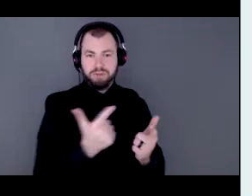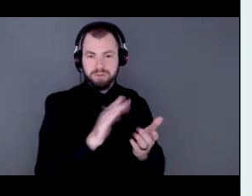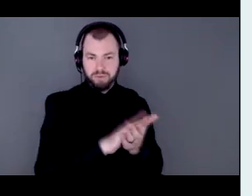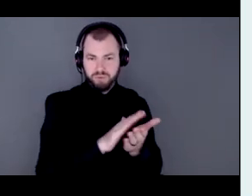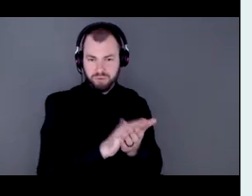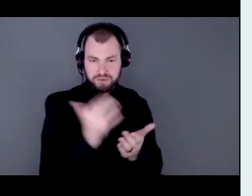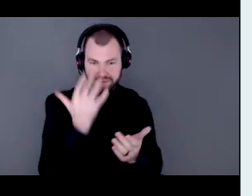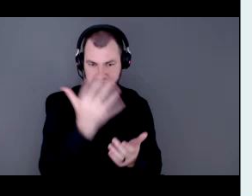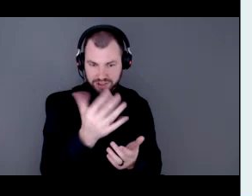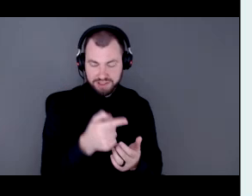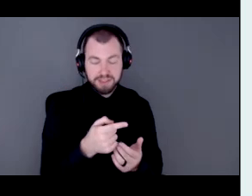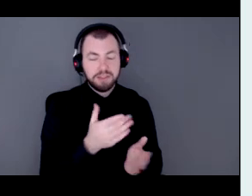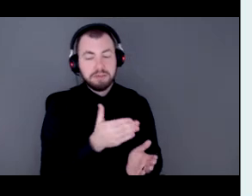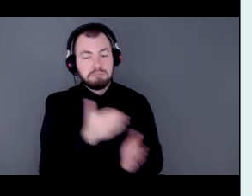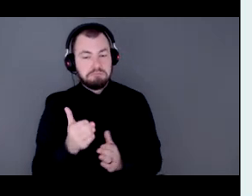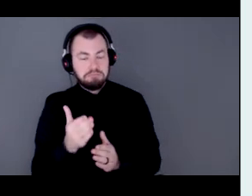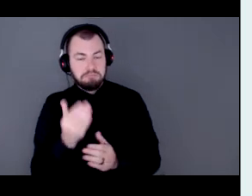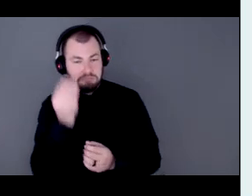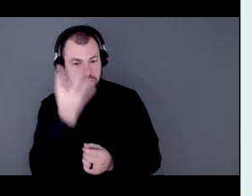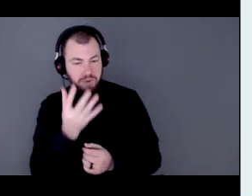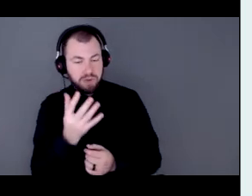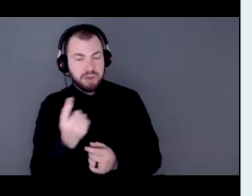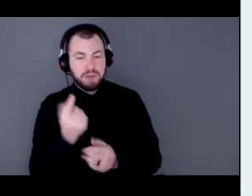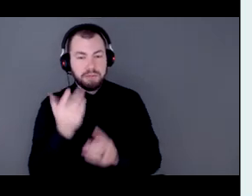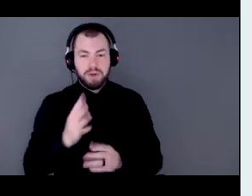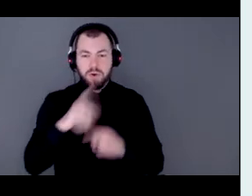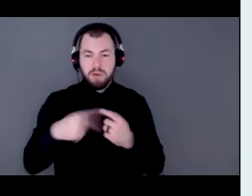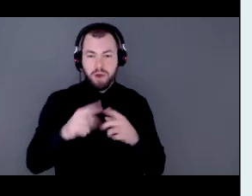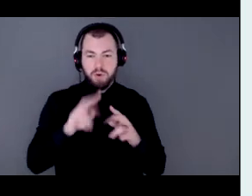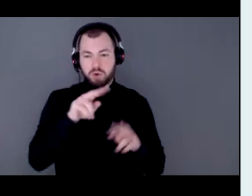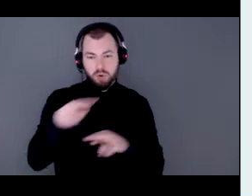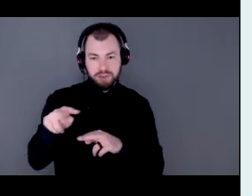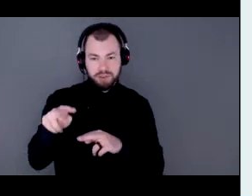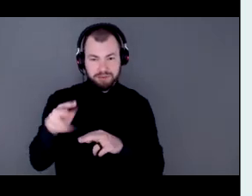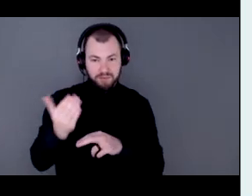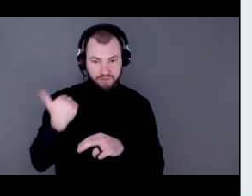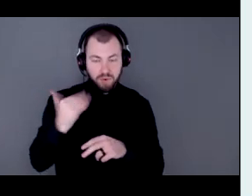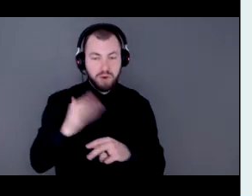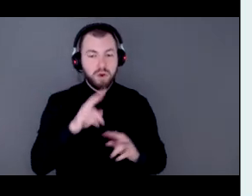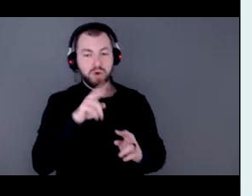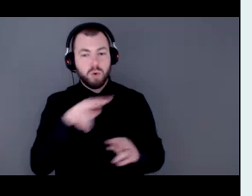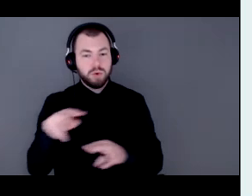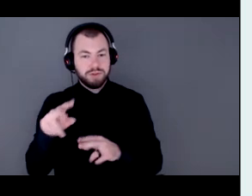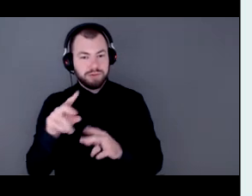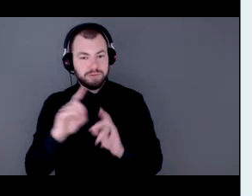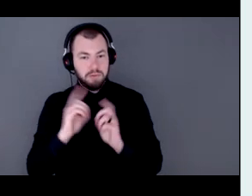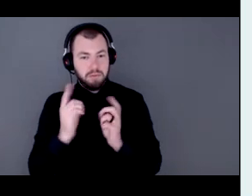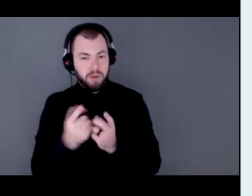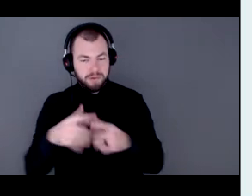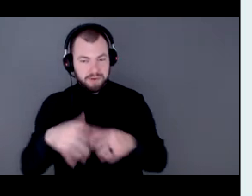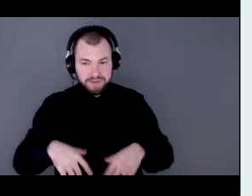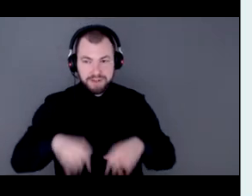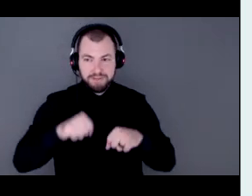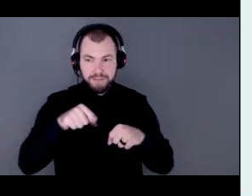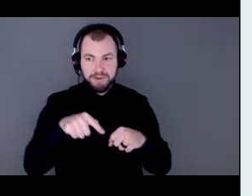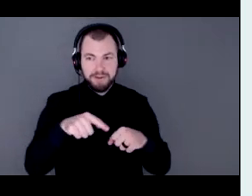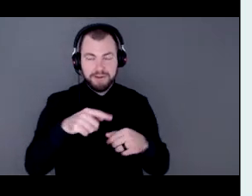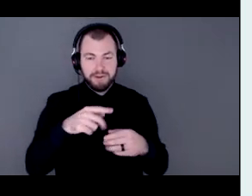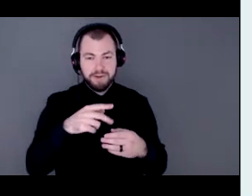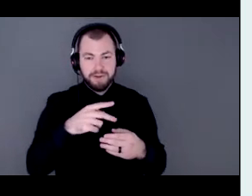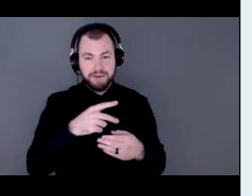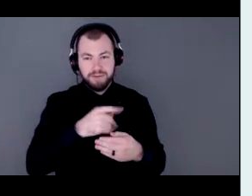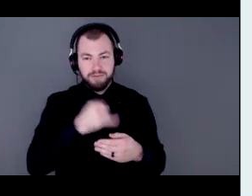note, somebody was talking about tourism earlier. Our tourism department has taken on the project of Keep Louisiana